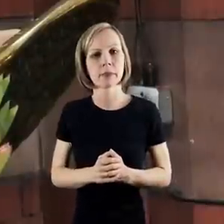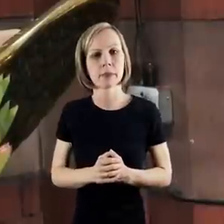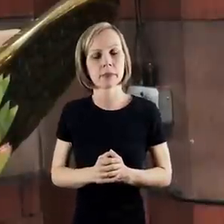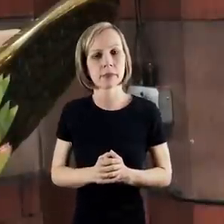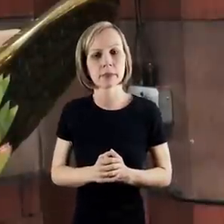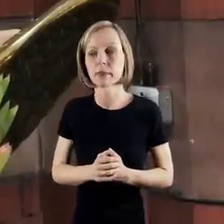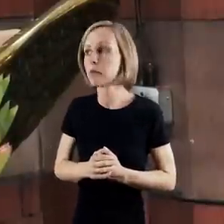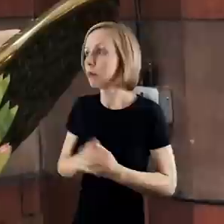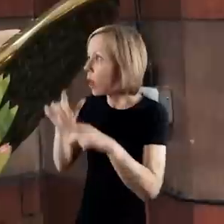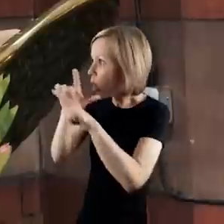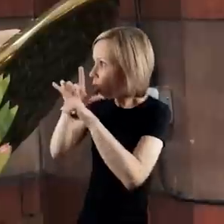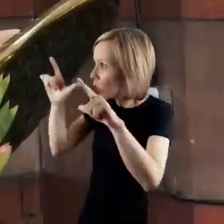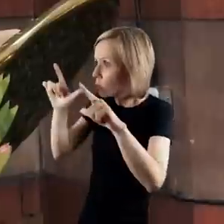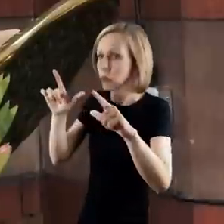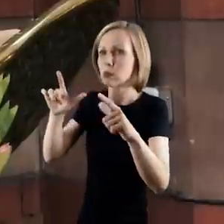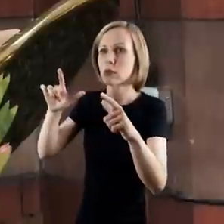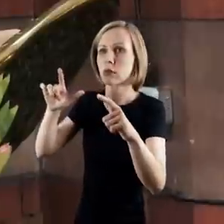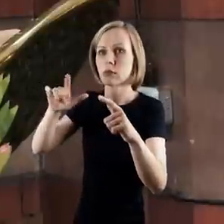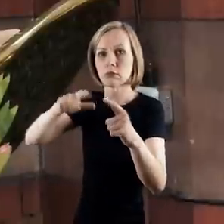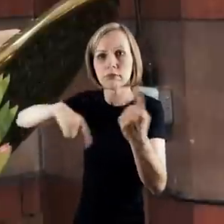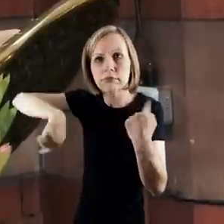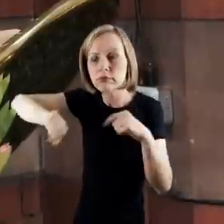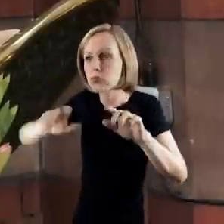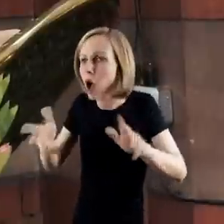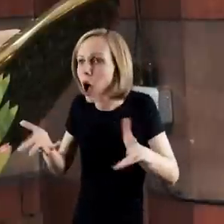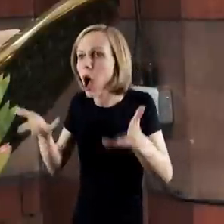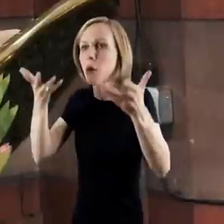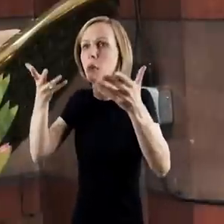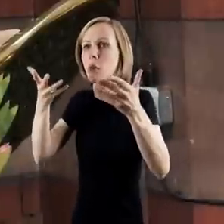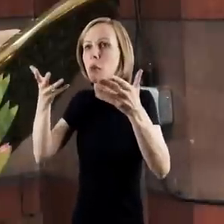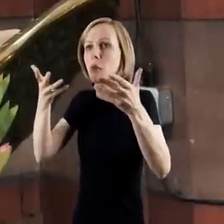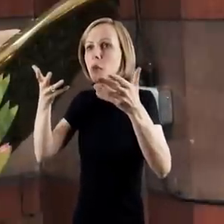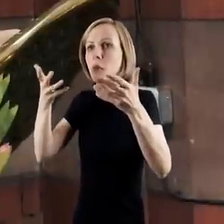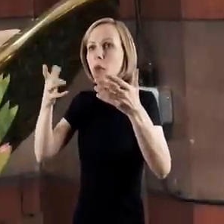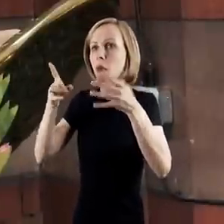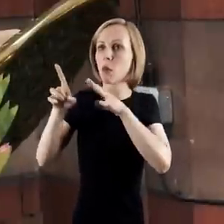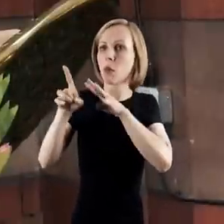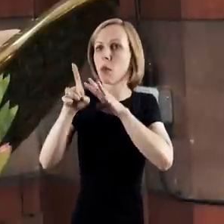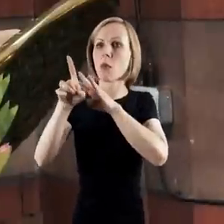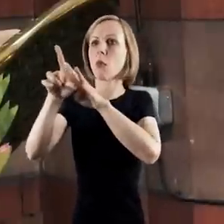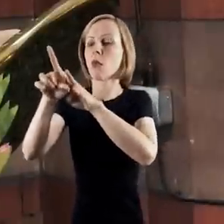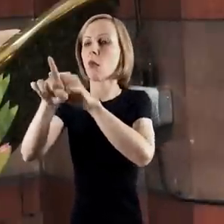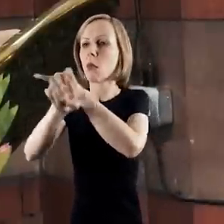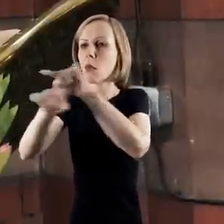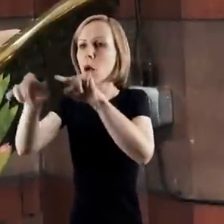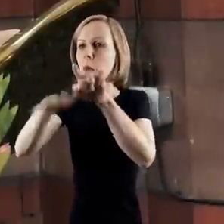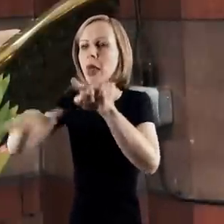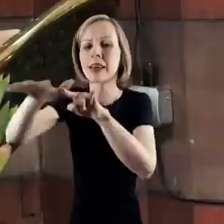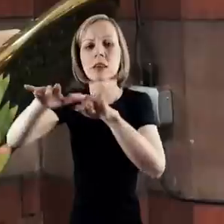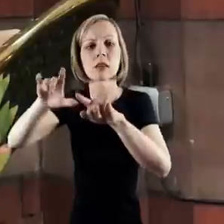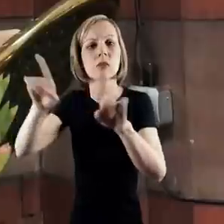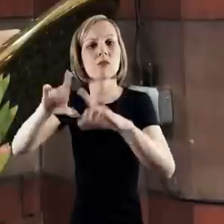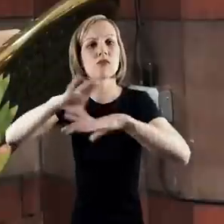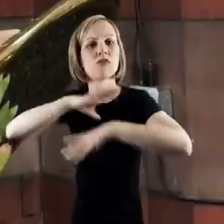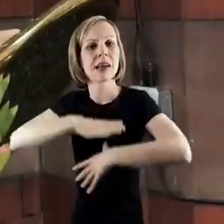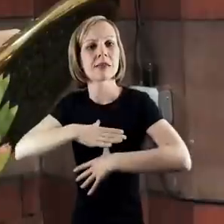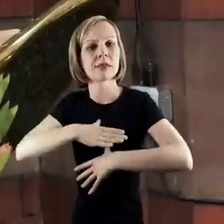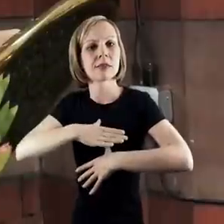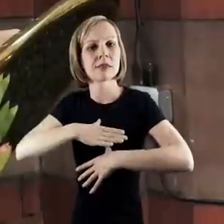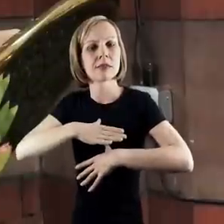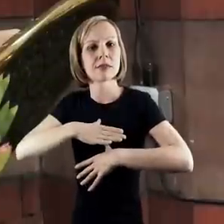Rise up, O Lord, and go to your resting place, you and the ark of your might.